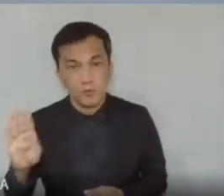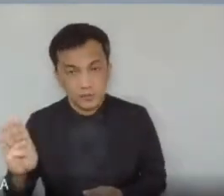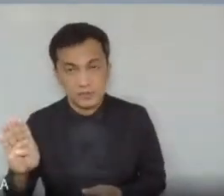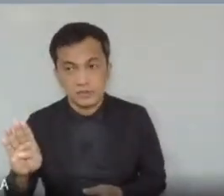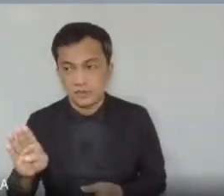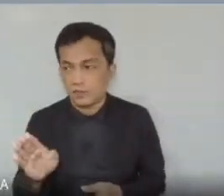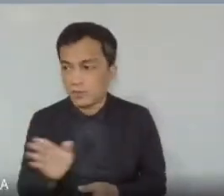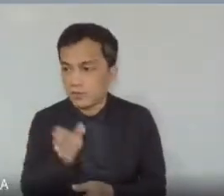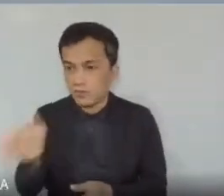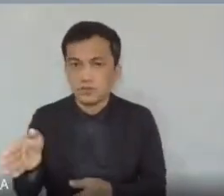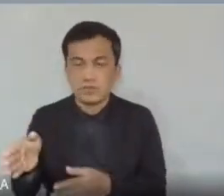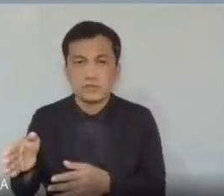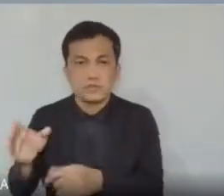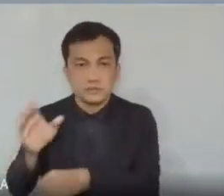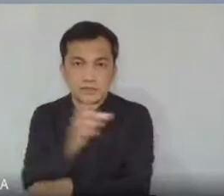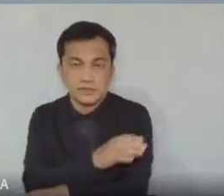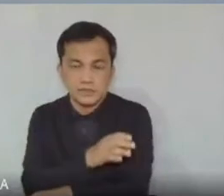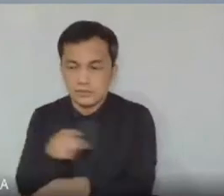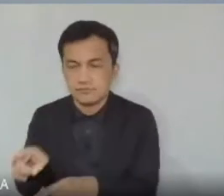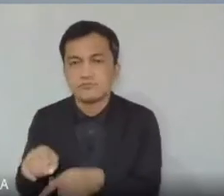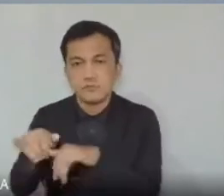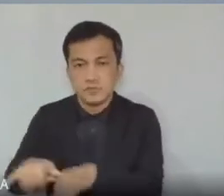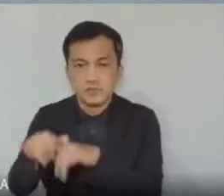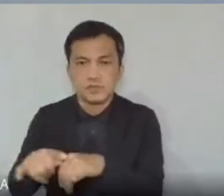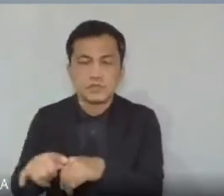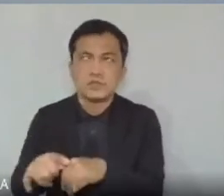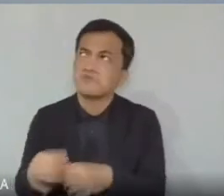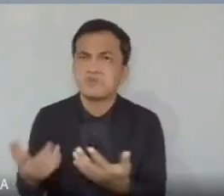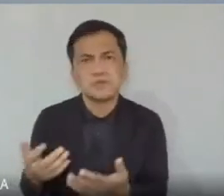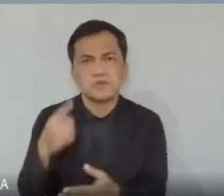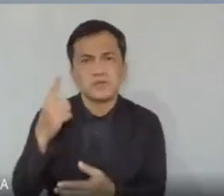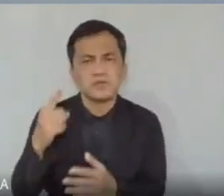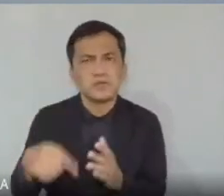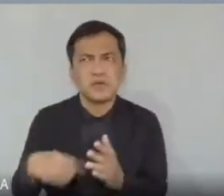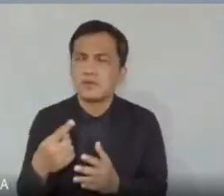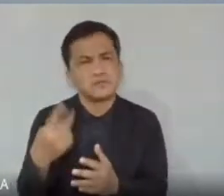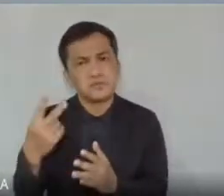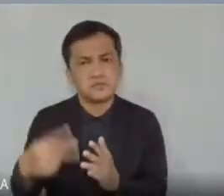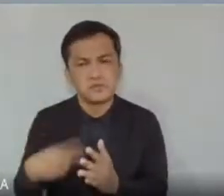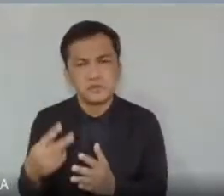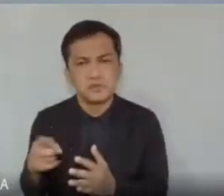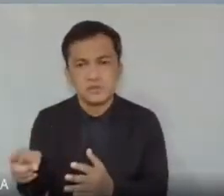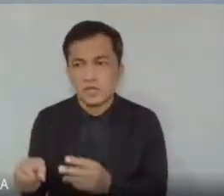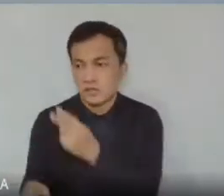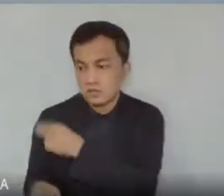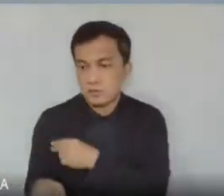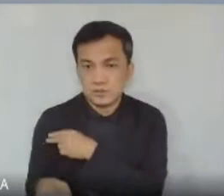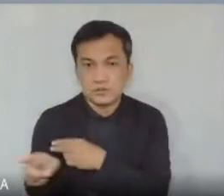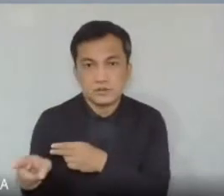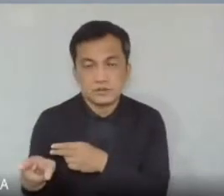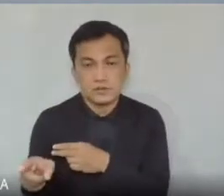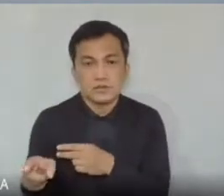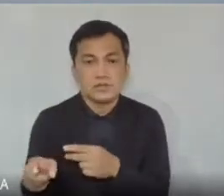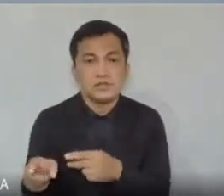are ready now to accept their patients. So these patients have been briefed that they should be